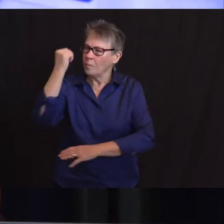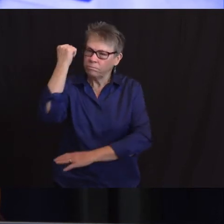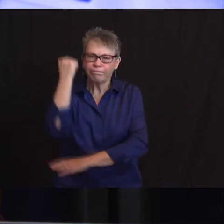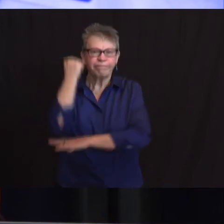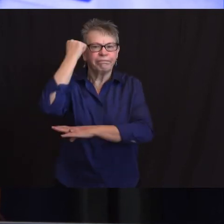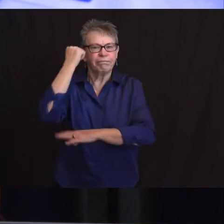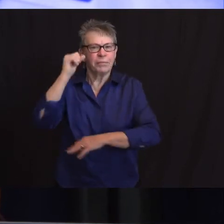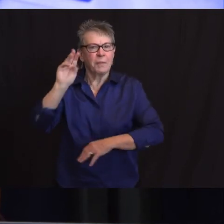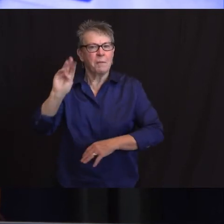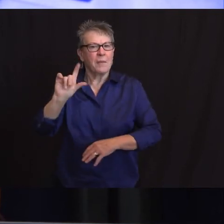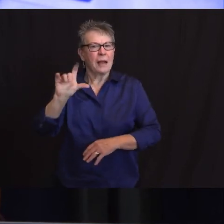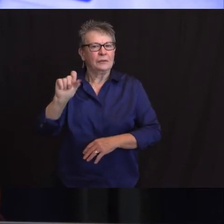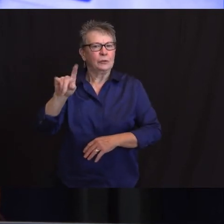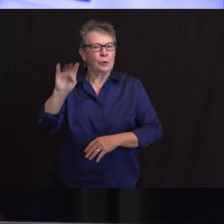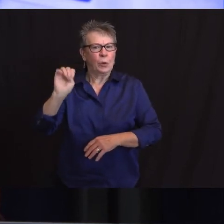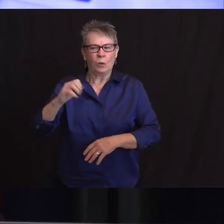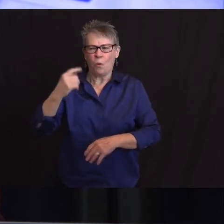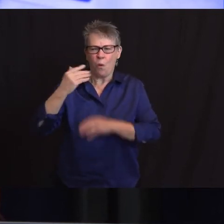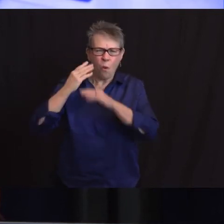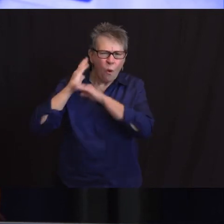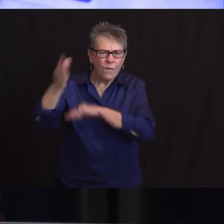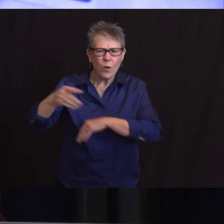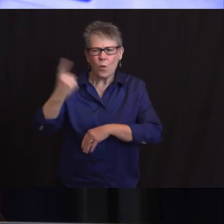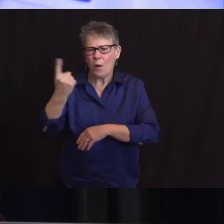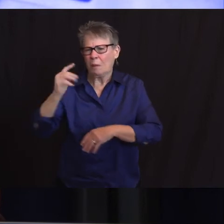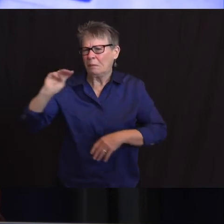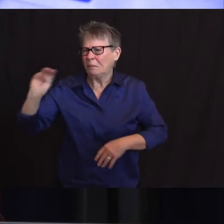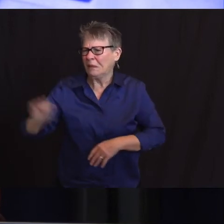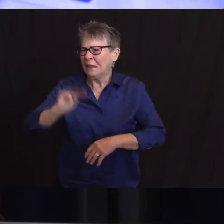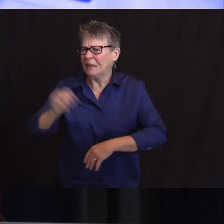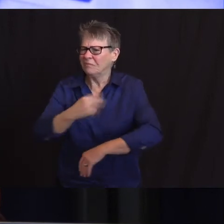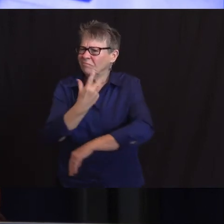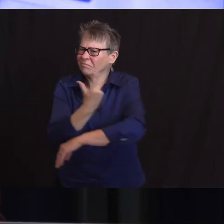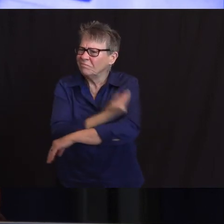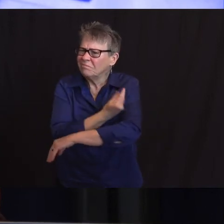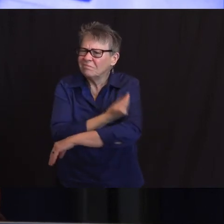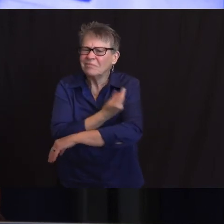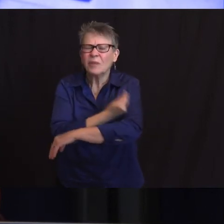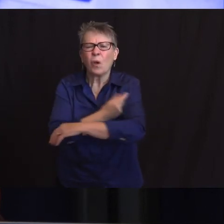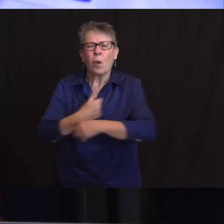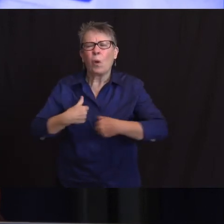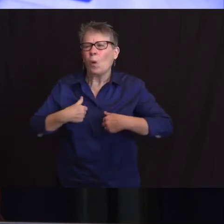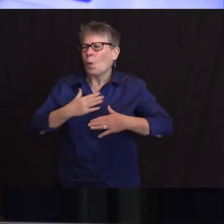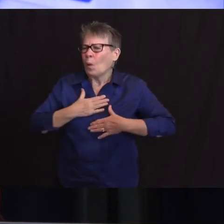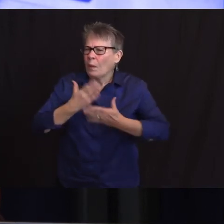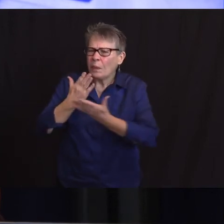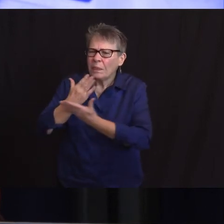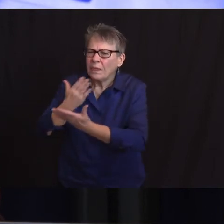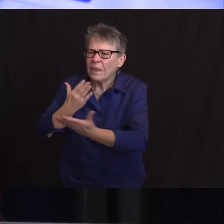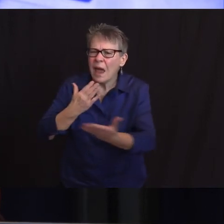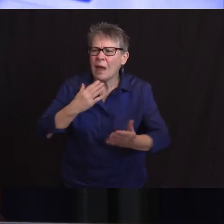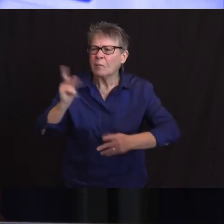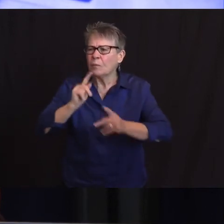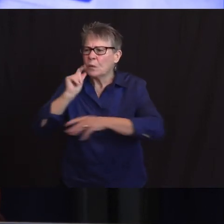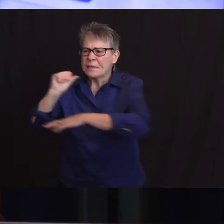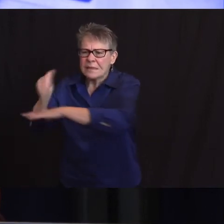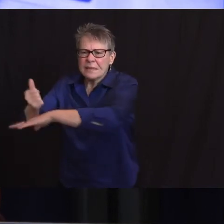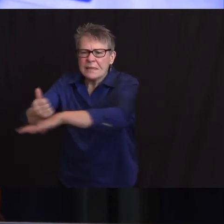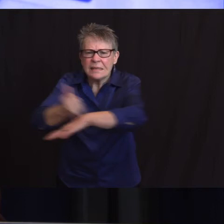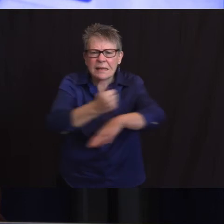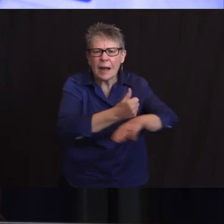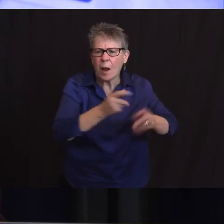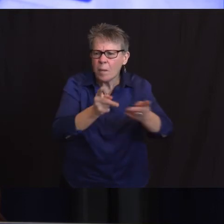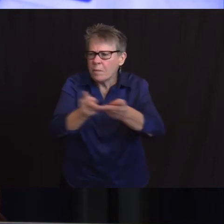first want to thank all those who worked hard to set up the sites across the state, to vaccinate, and all of those who have rolled up